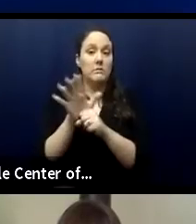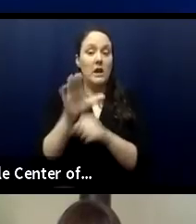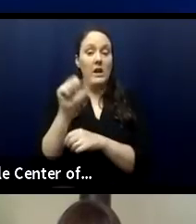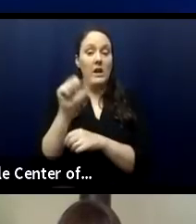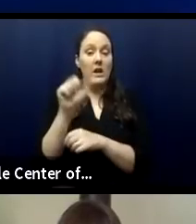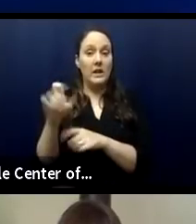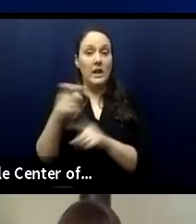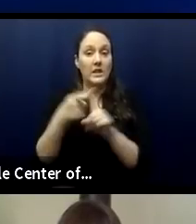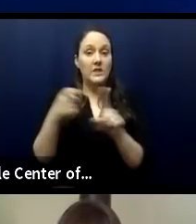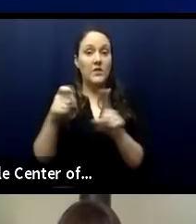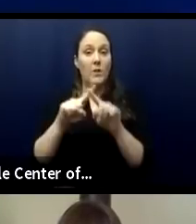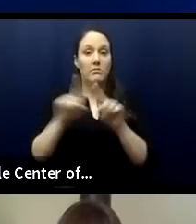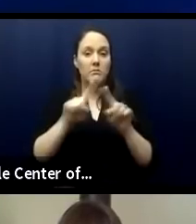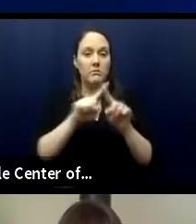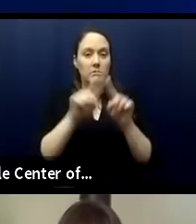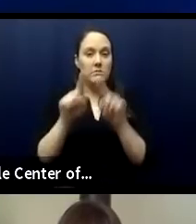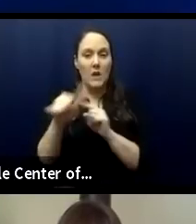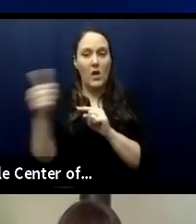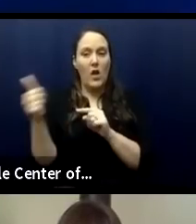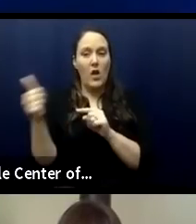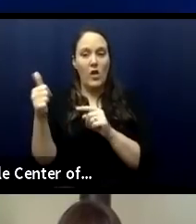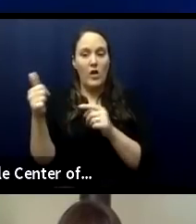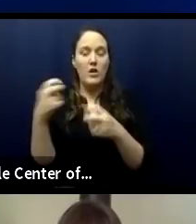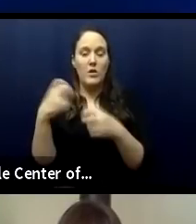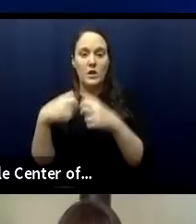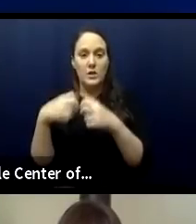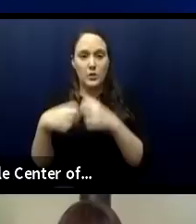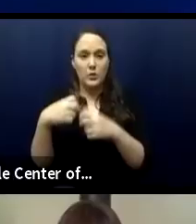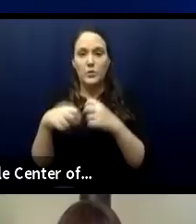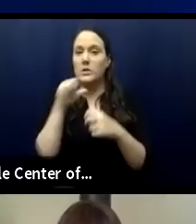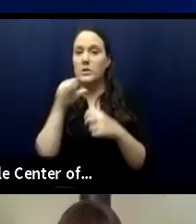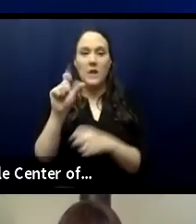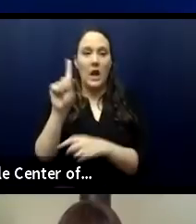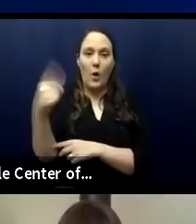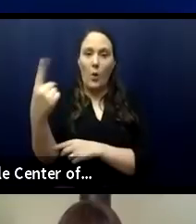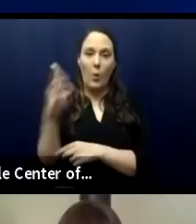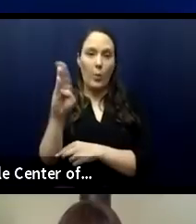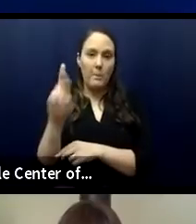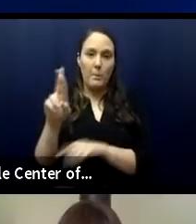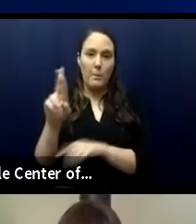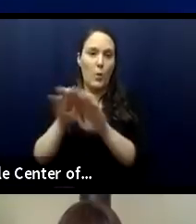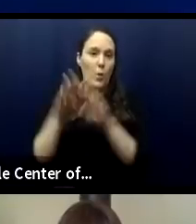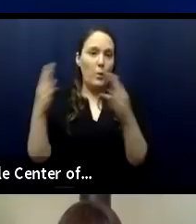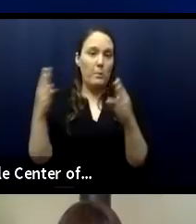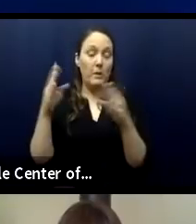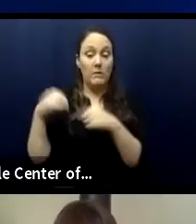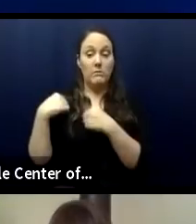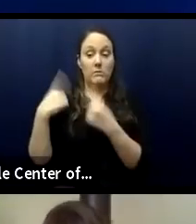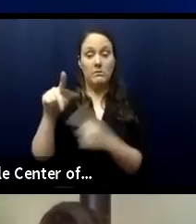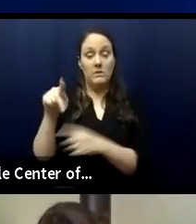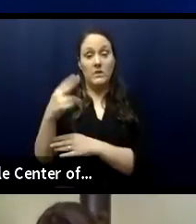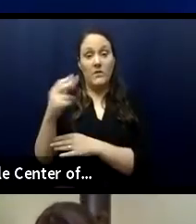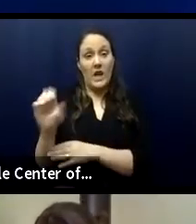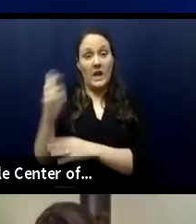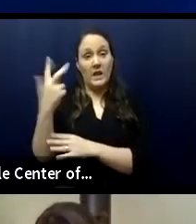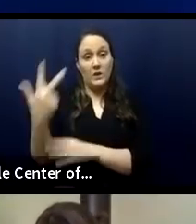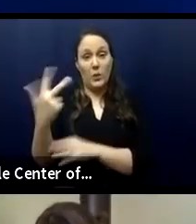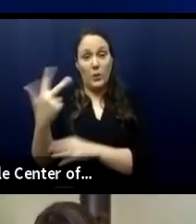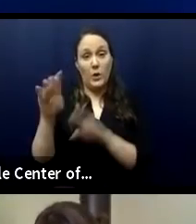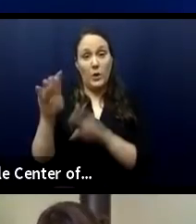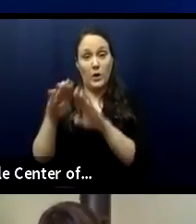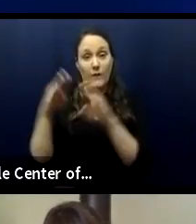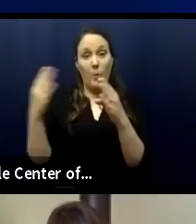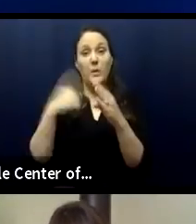lots of issues, not just the bars reopening. Since Phase 3 has opened, we've had gyms